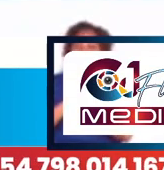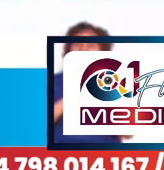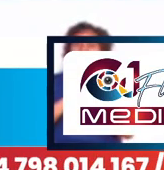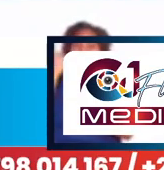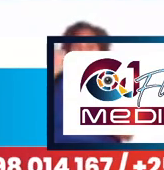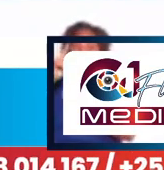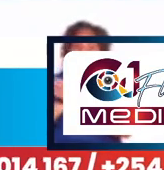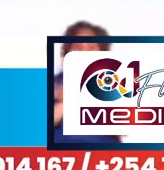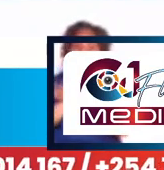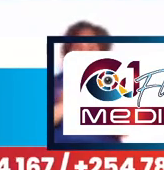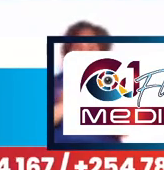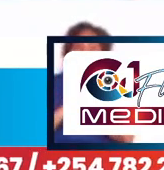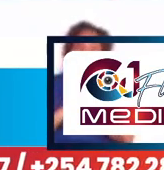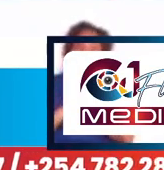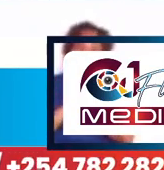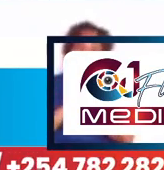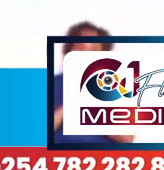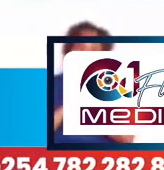friends.